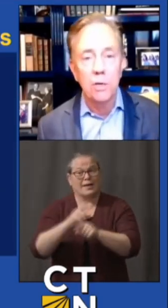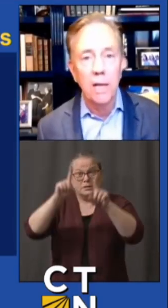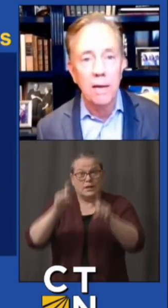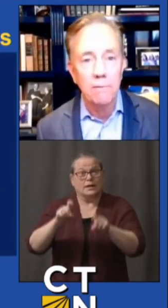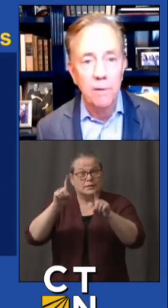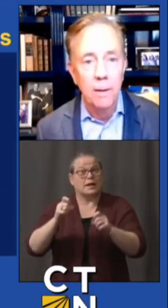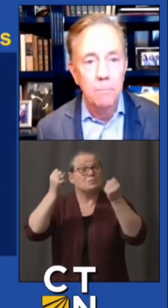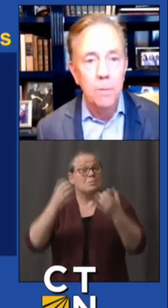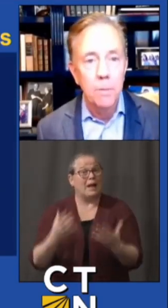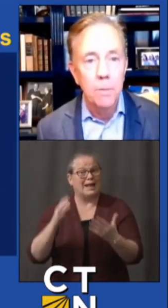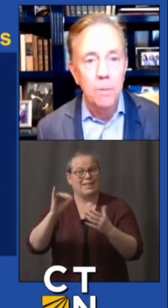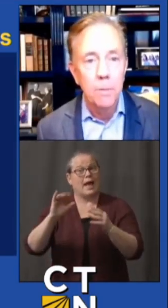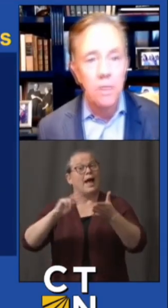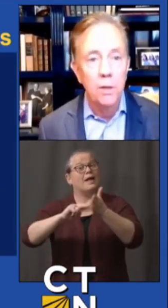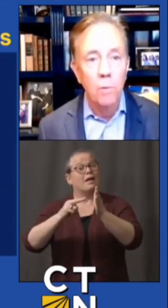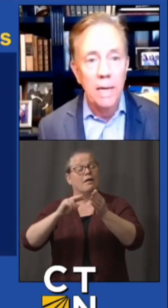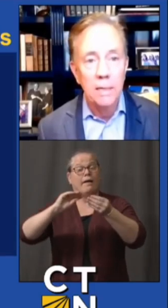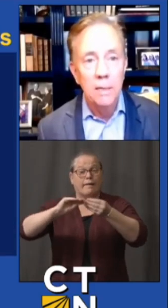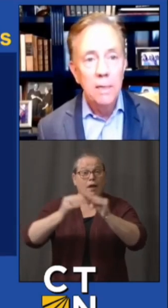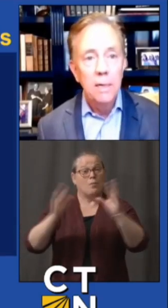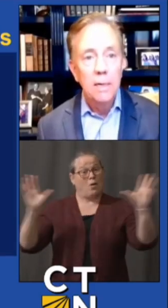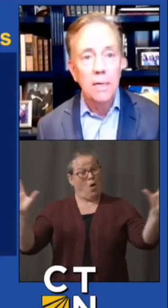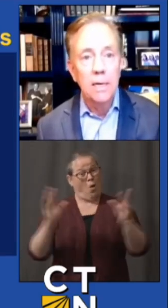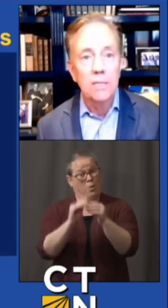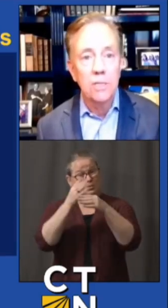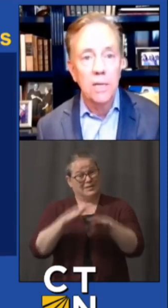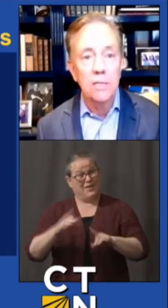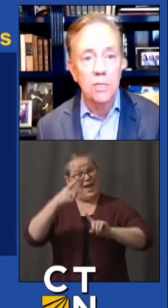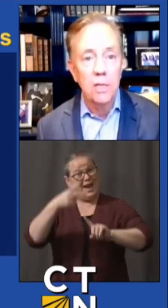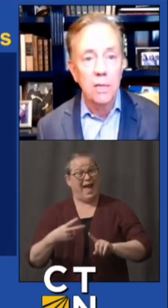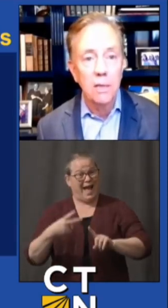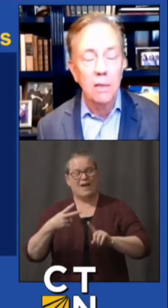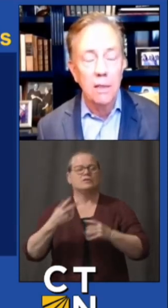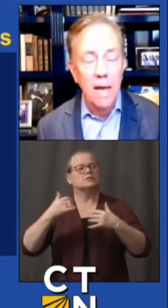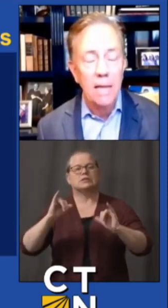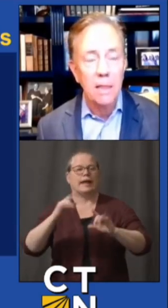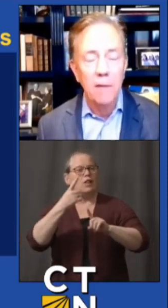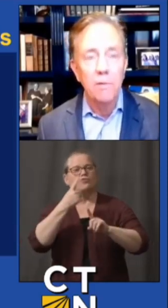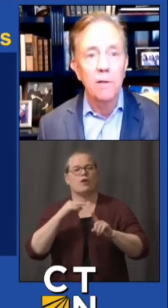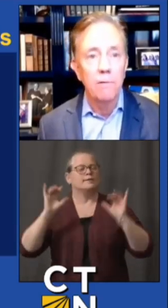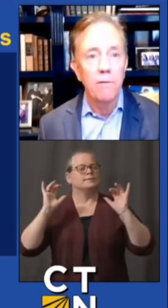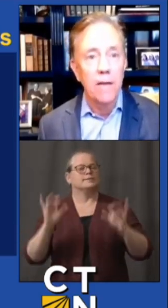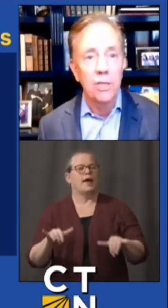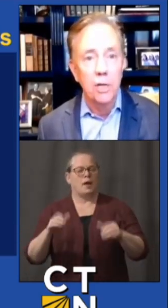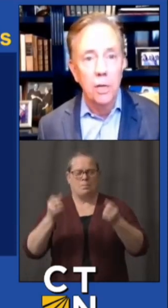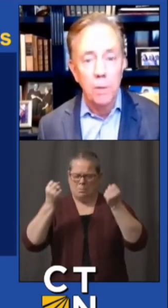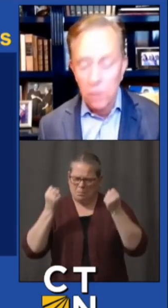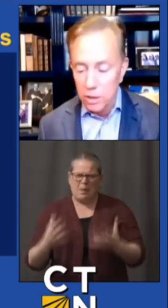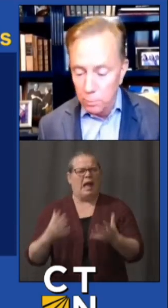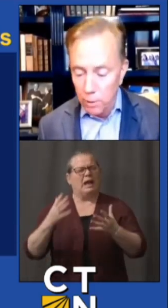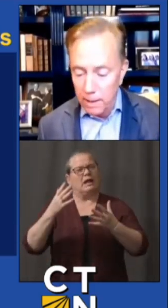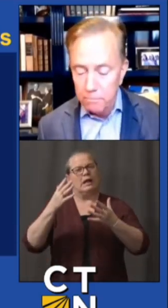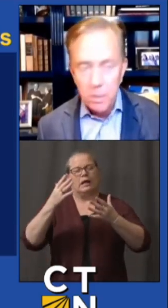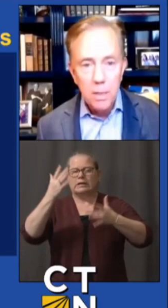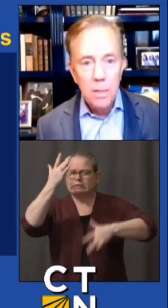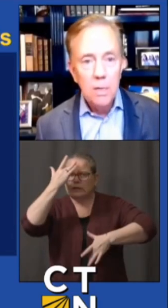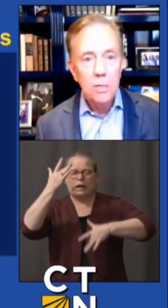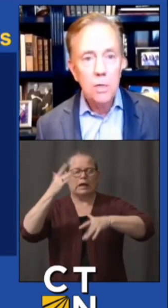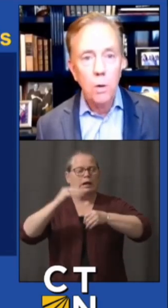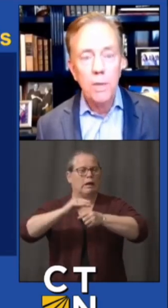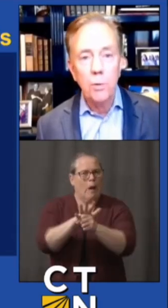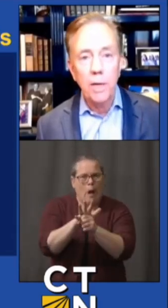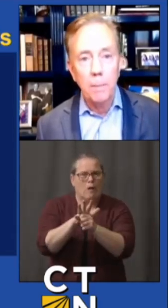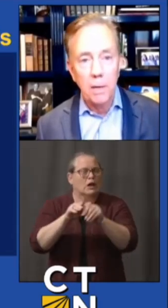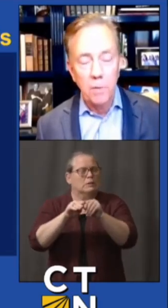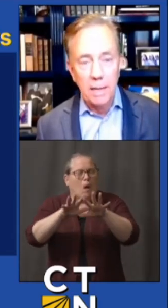still have, we'd still be in the red. It's that level of infection and community spread. So